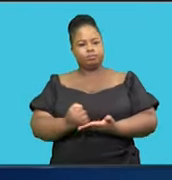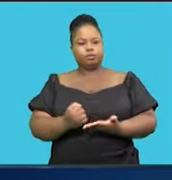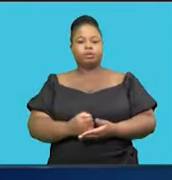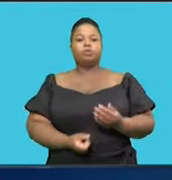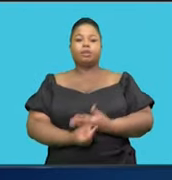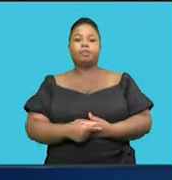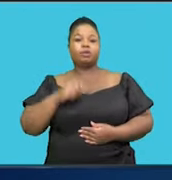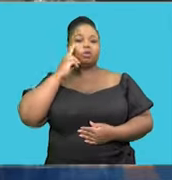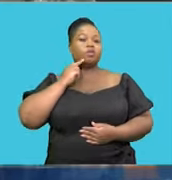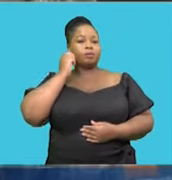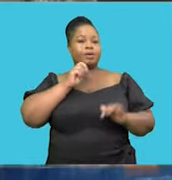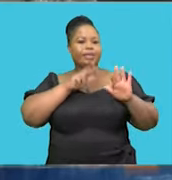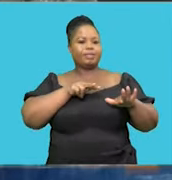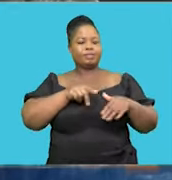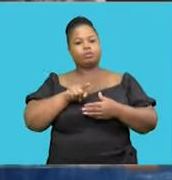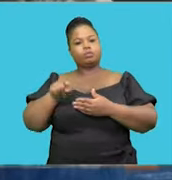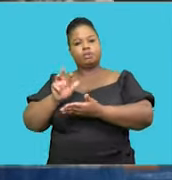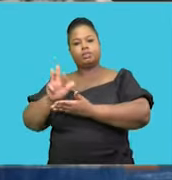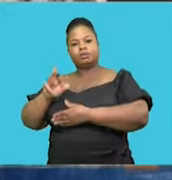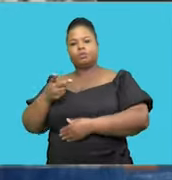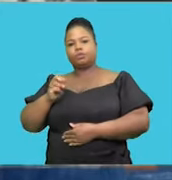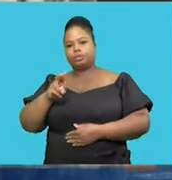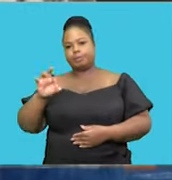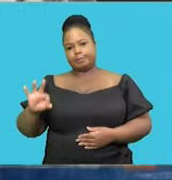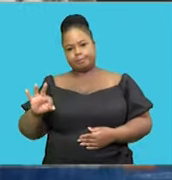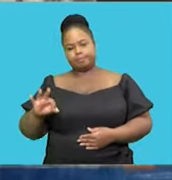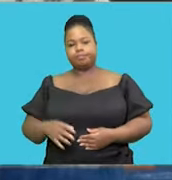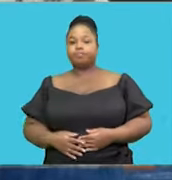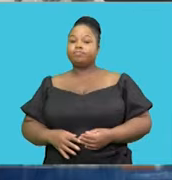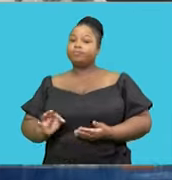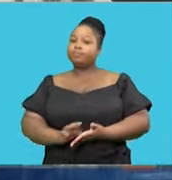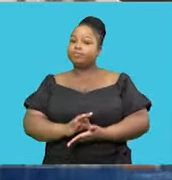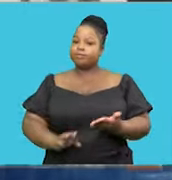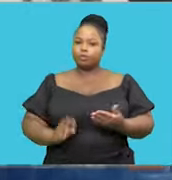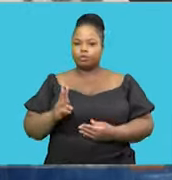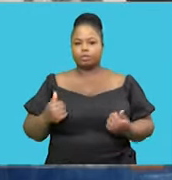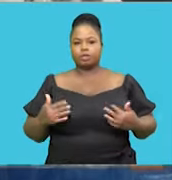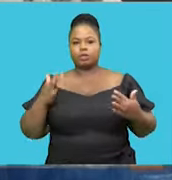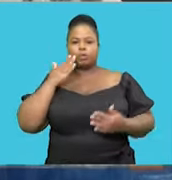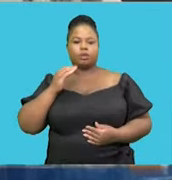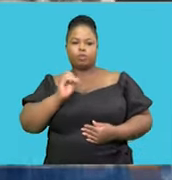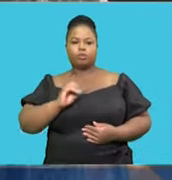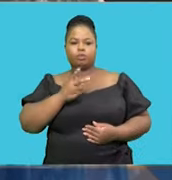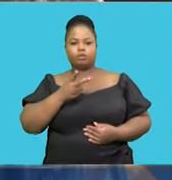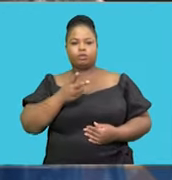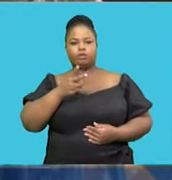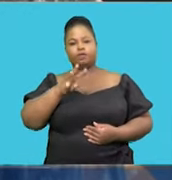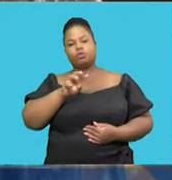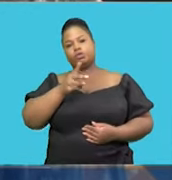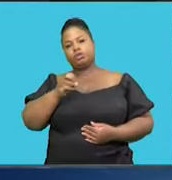November 18 and 19, 2023 and the elections will begin on October 24,